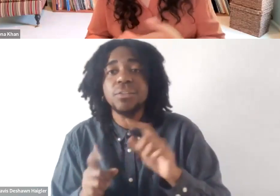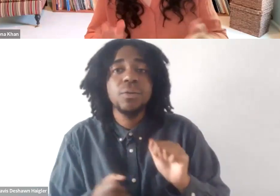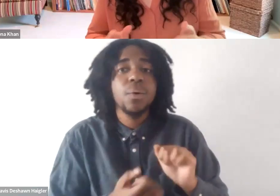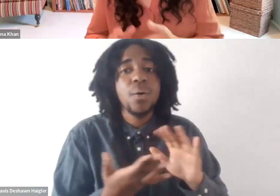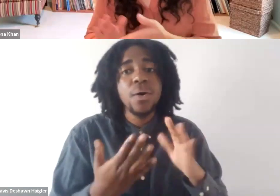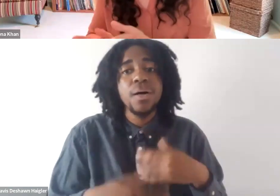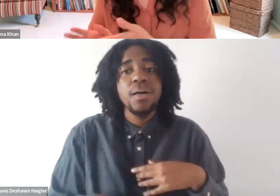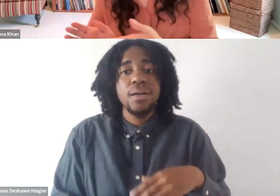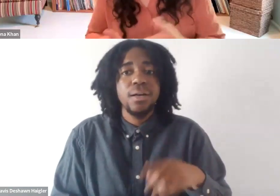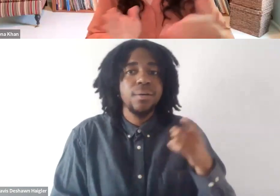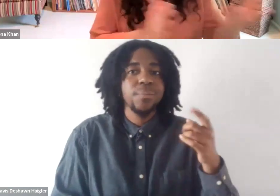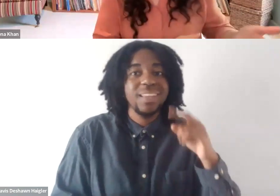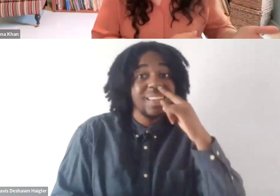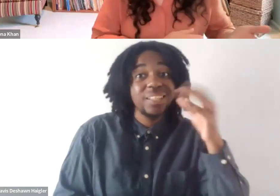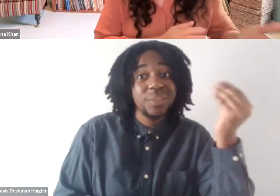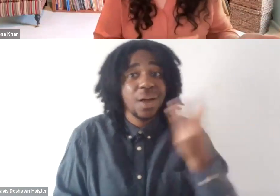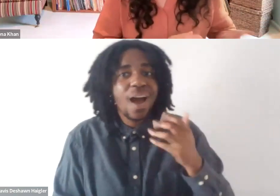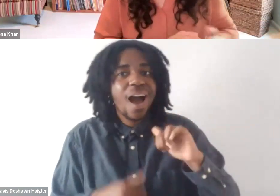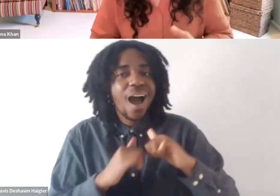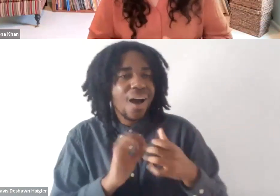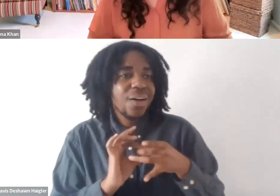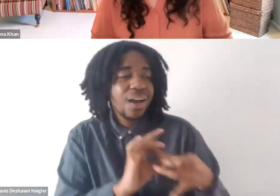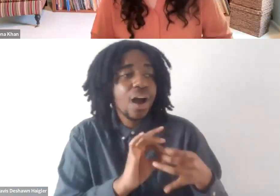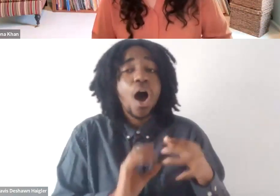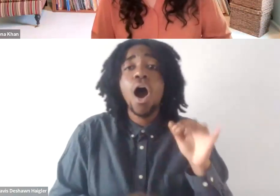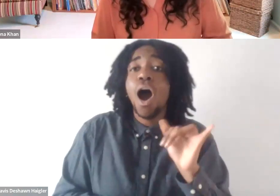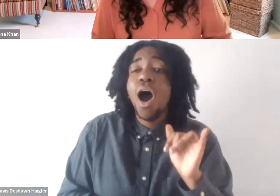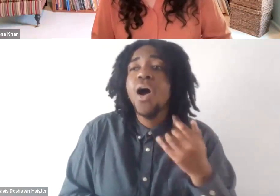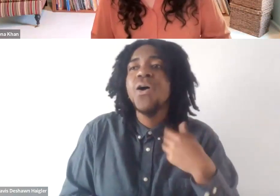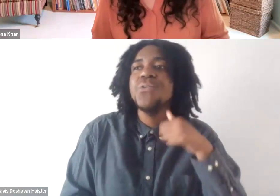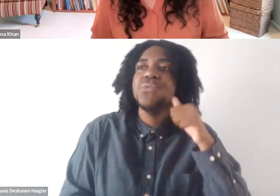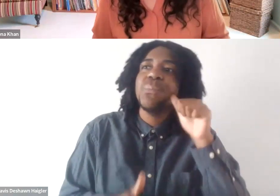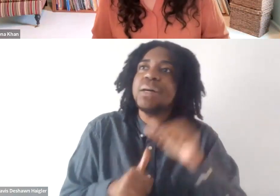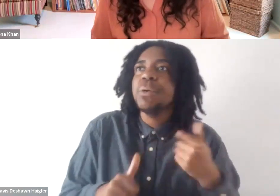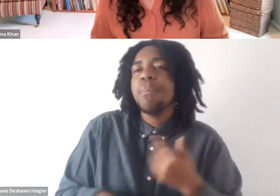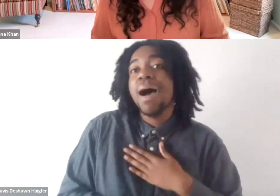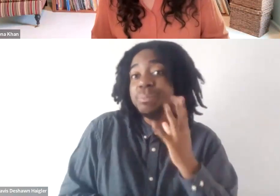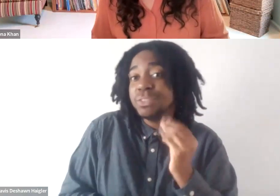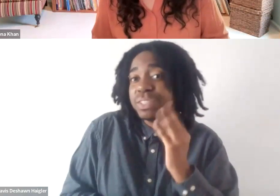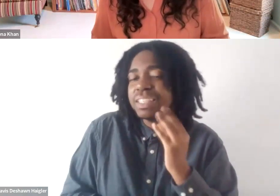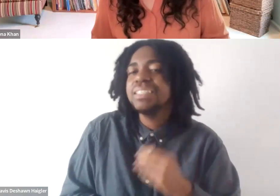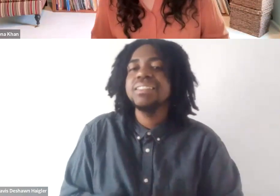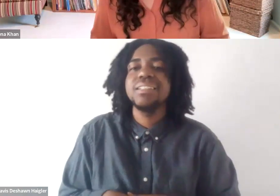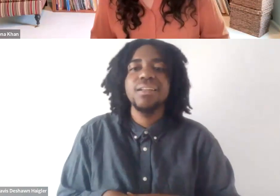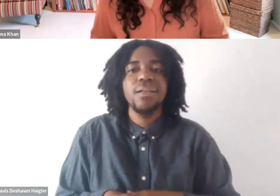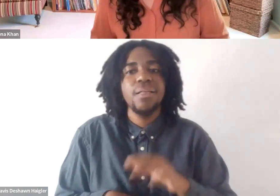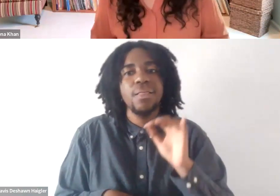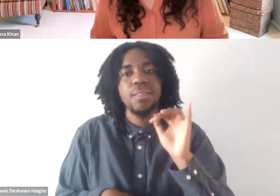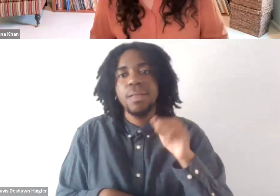relate, like my family goes to church, or this reminds me of my synagogue, or whatever it is. It is such a huge part of so many